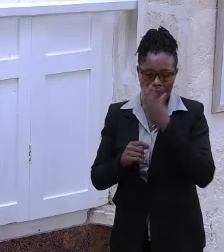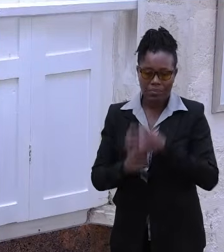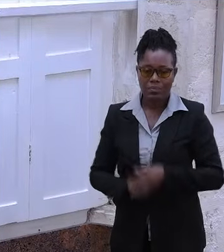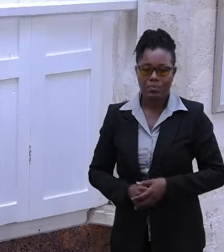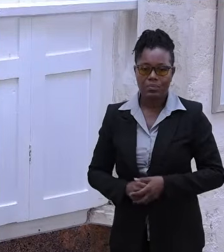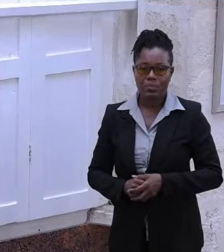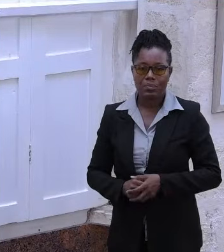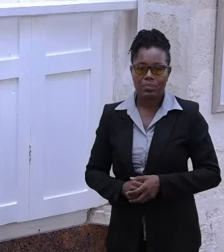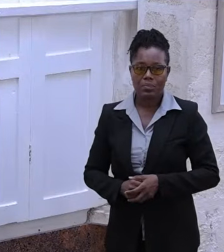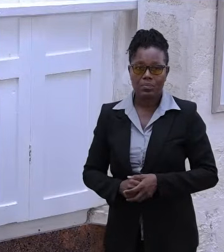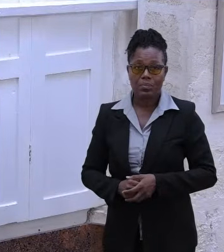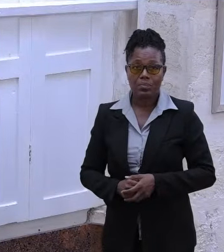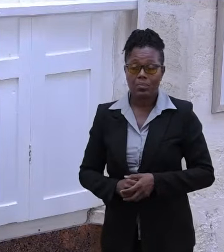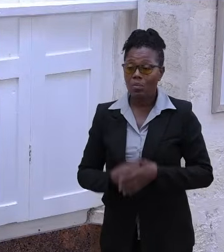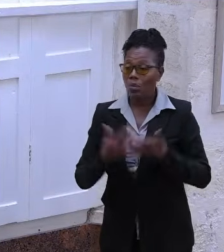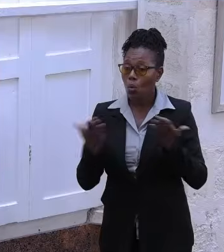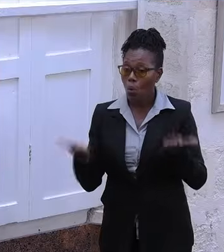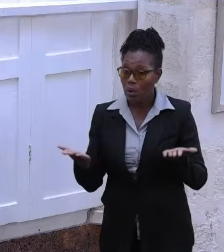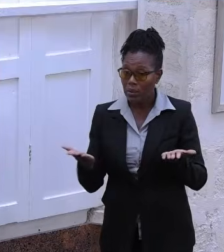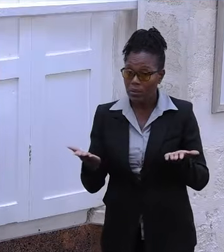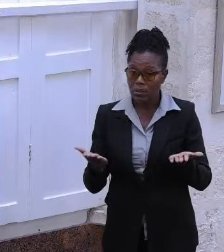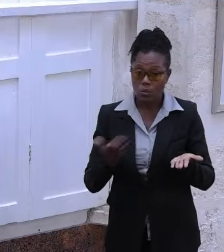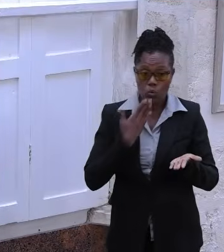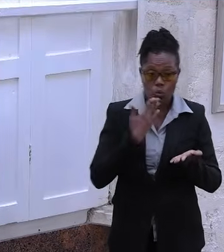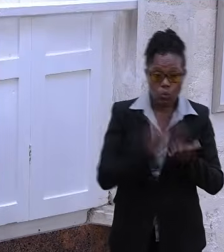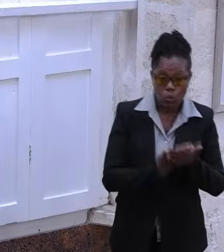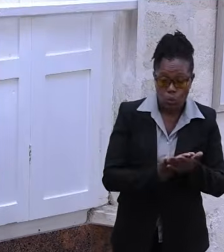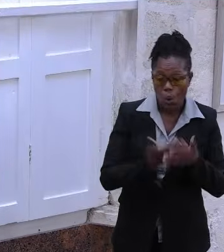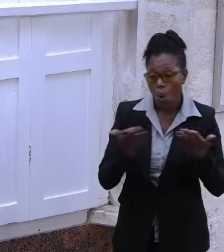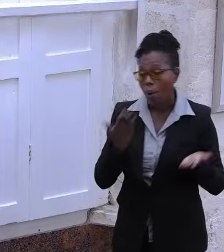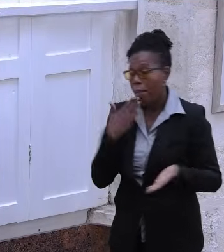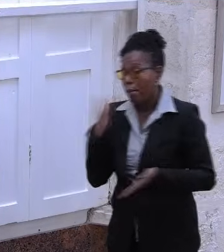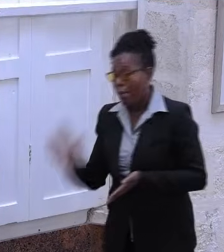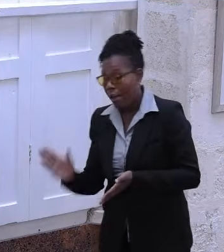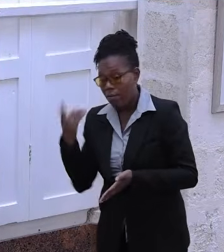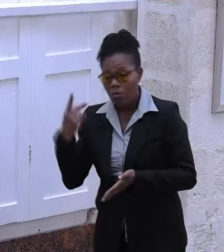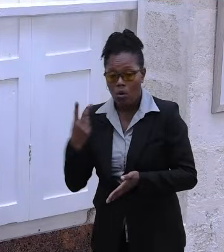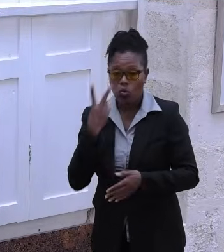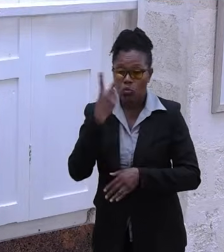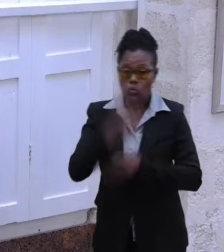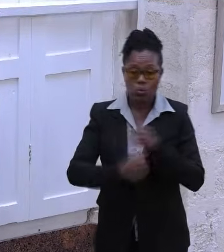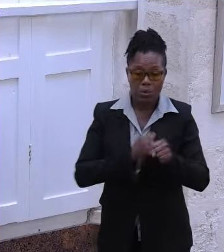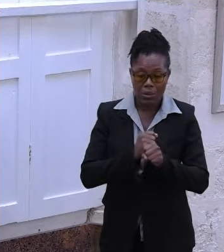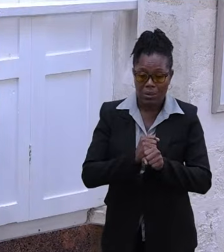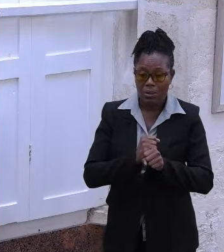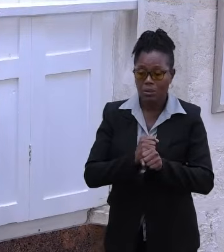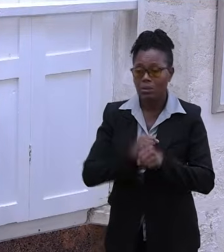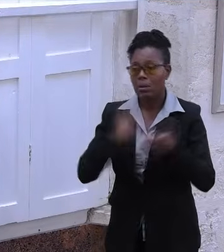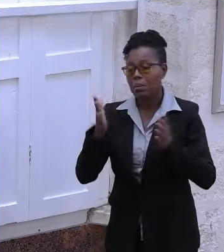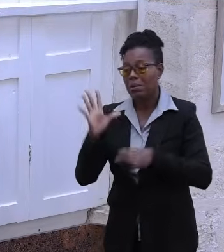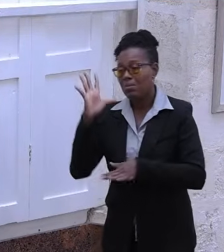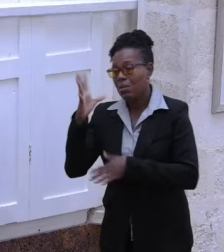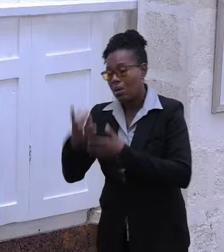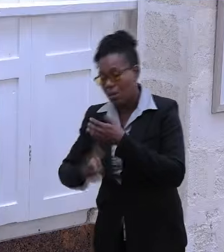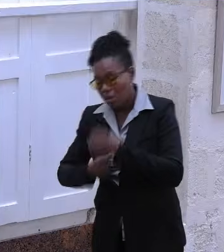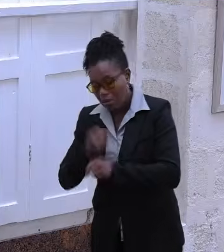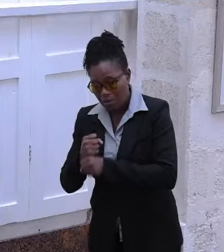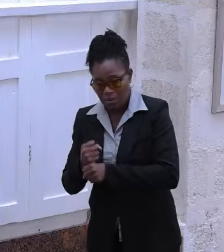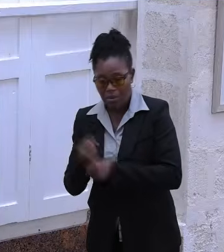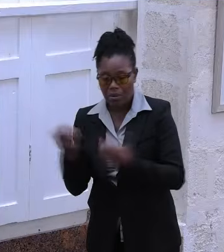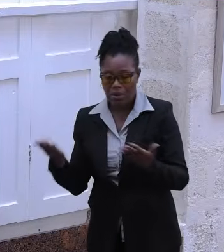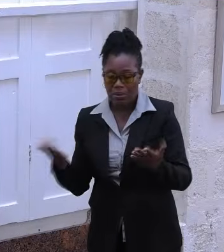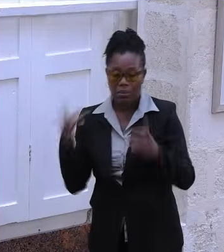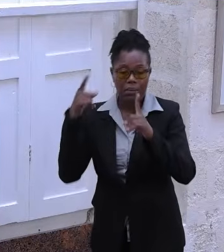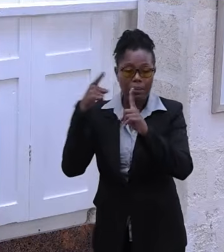what are the disadvantages or the advantages of going 2 years versus 5 years, for example? You're making the point,